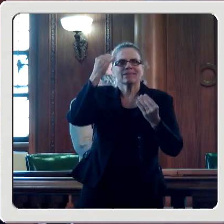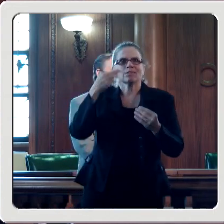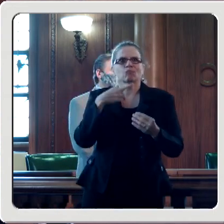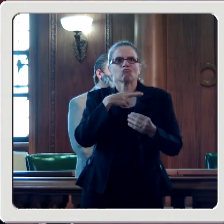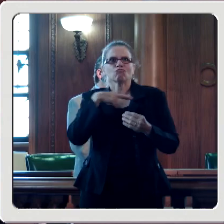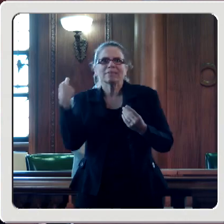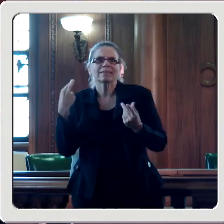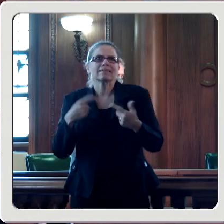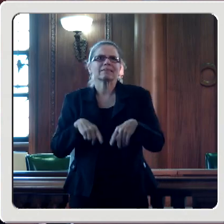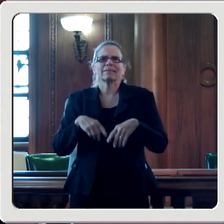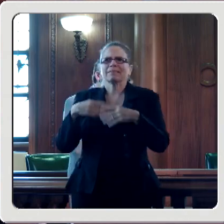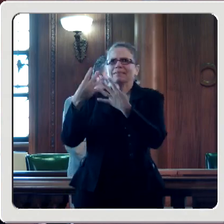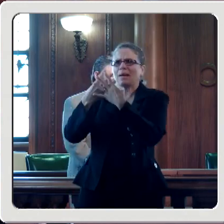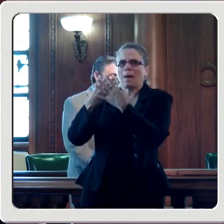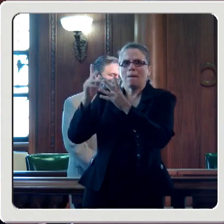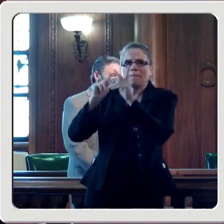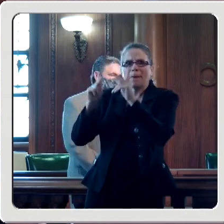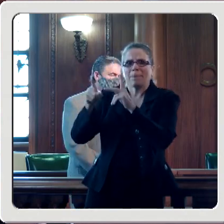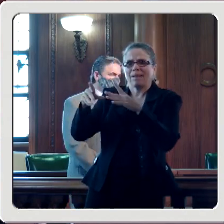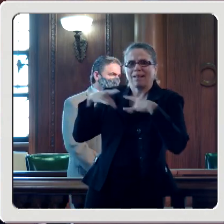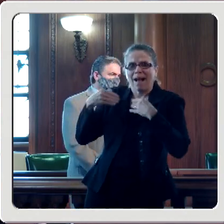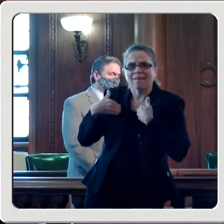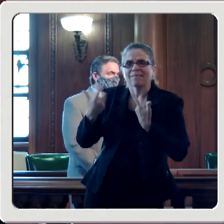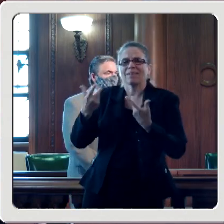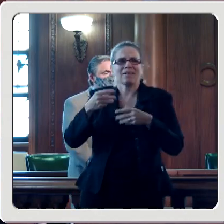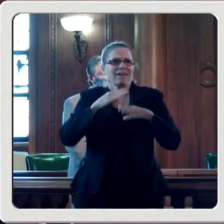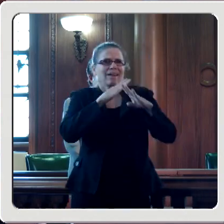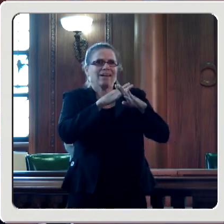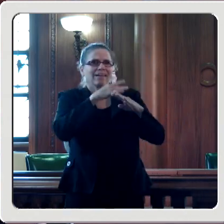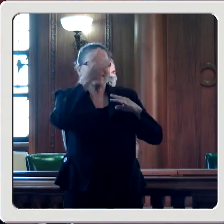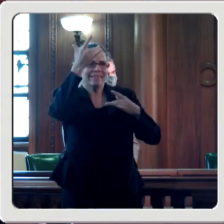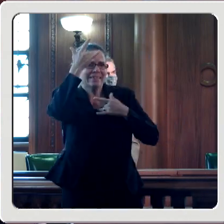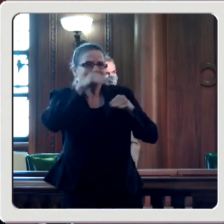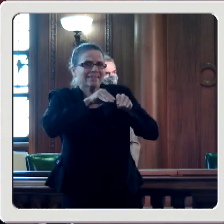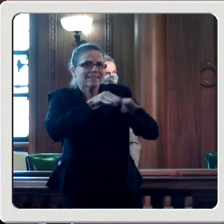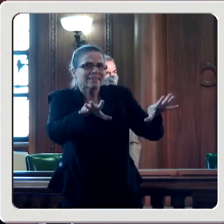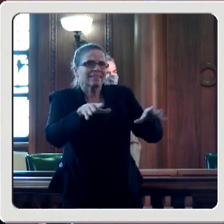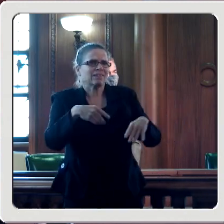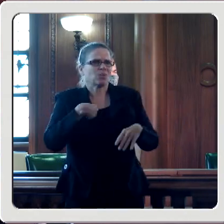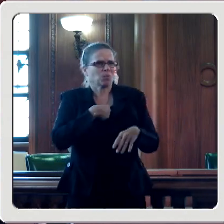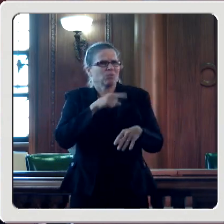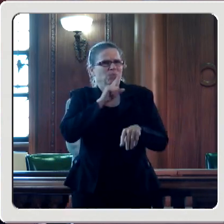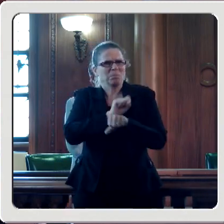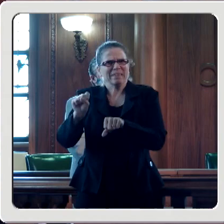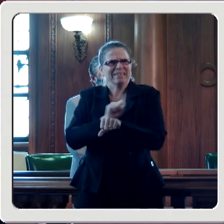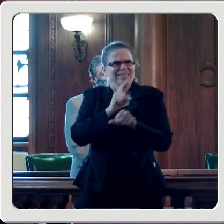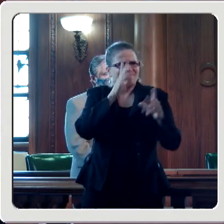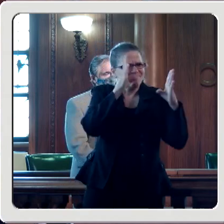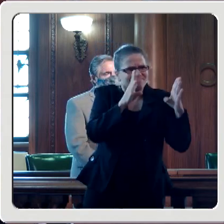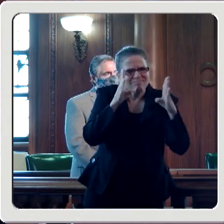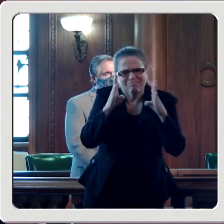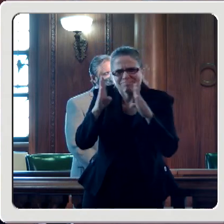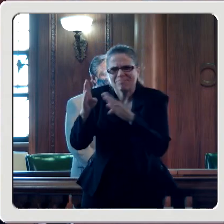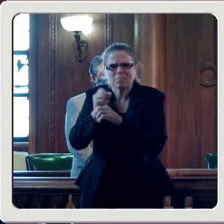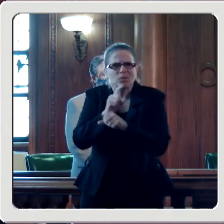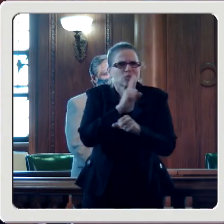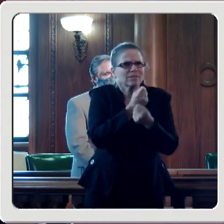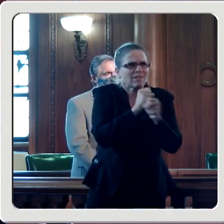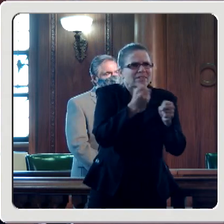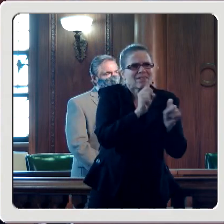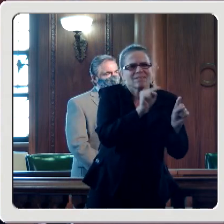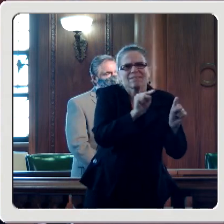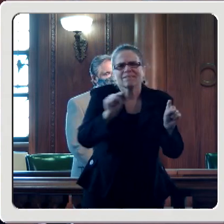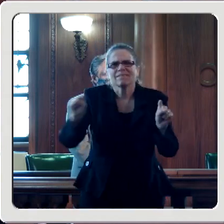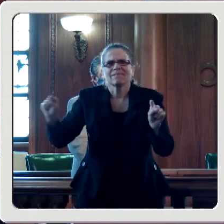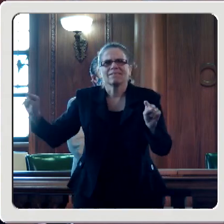our mitigation, and that is what we're working towards. And so it's important that we